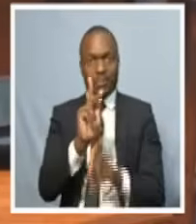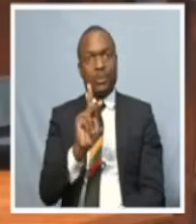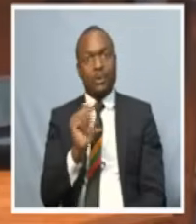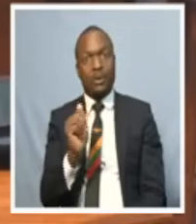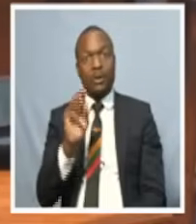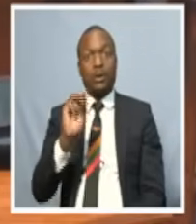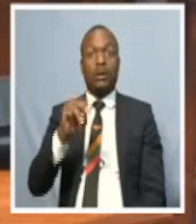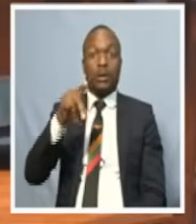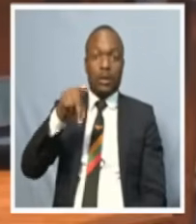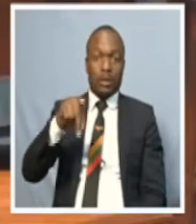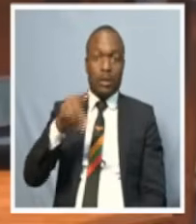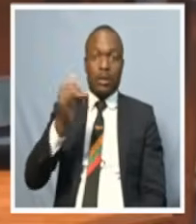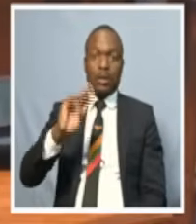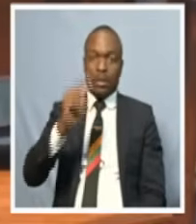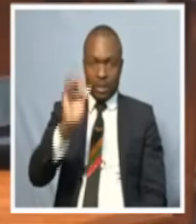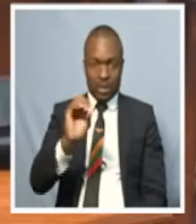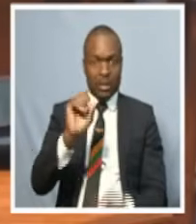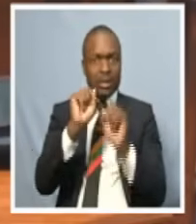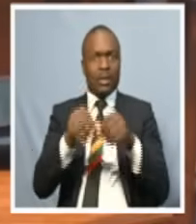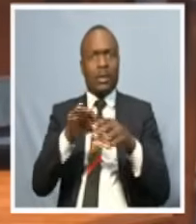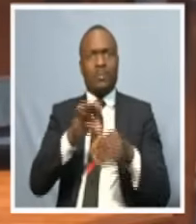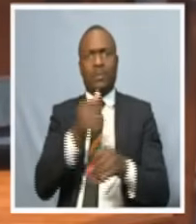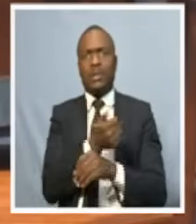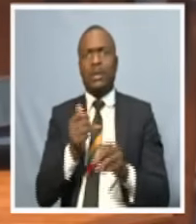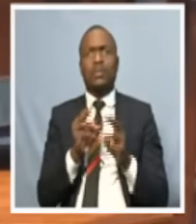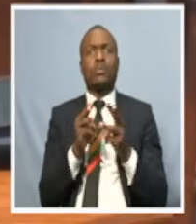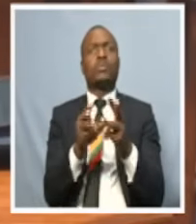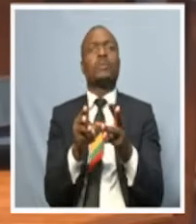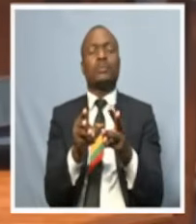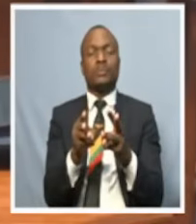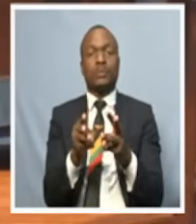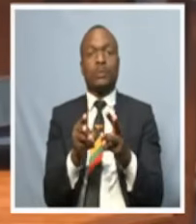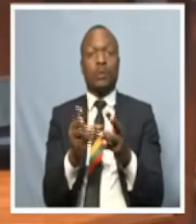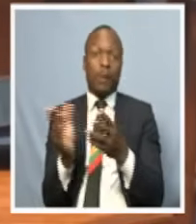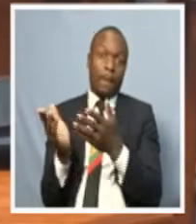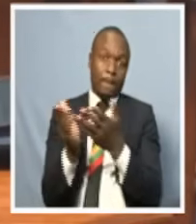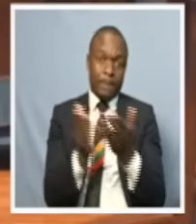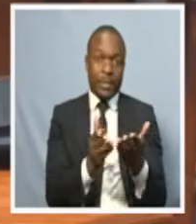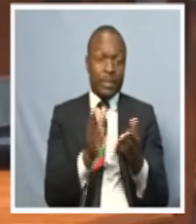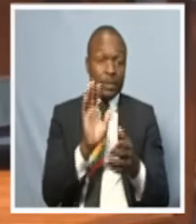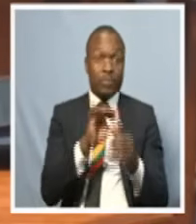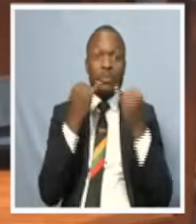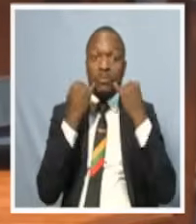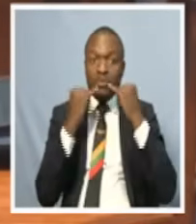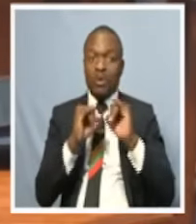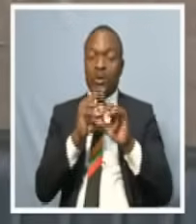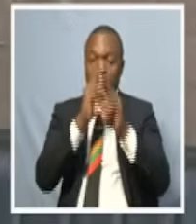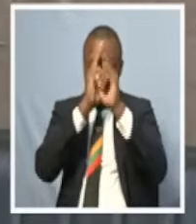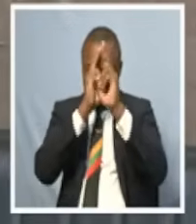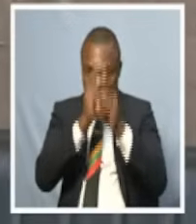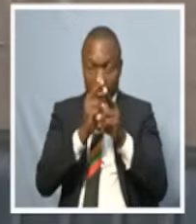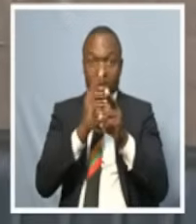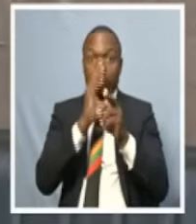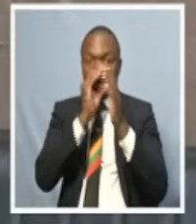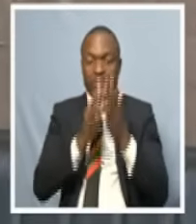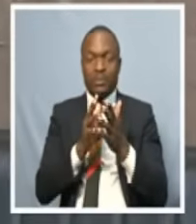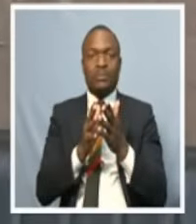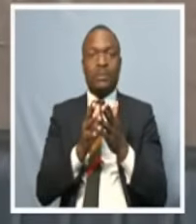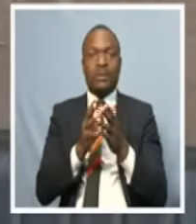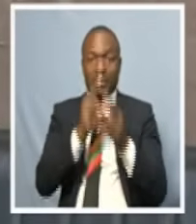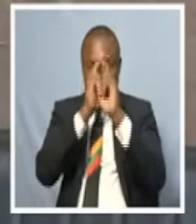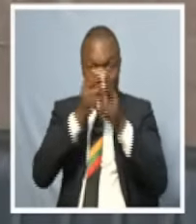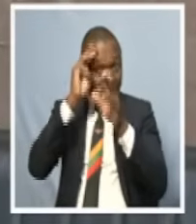Shiwangandu, can we find another way of bringing that information? Was the Honorable Minister, Madam Speaker, in